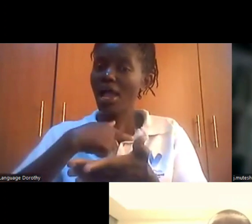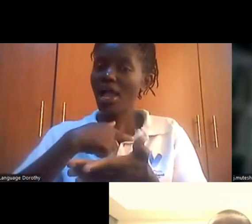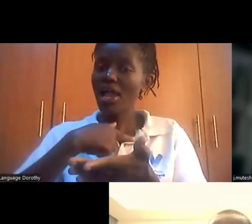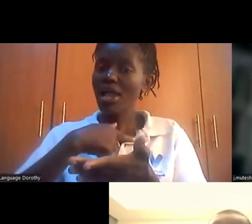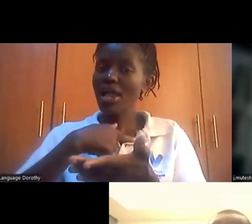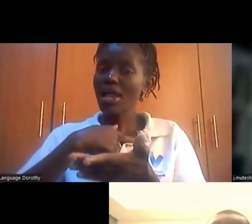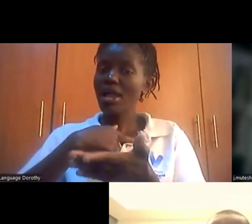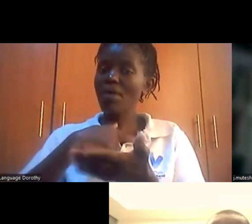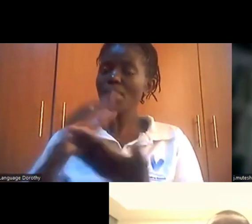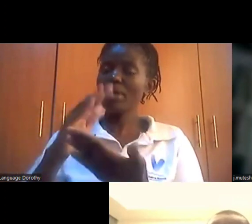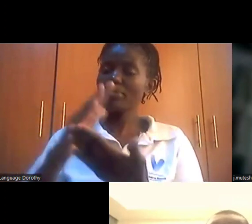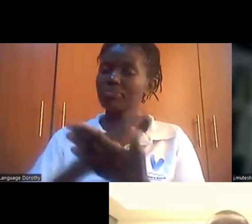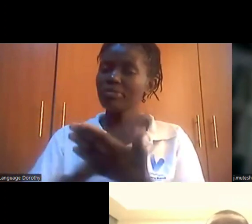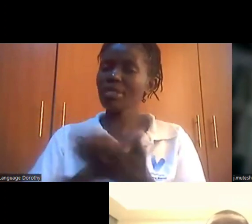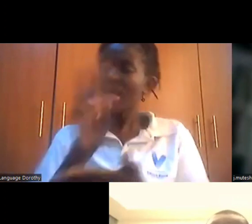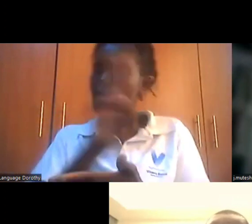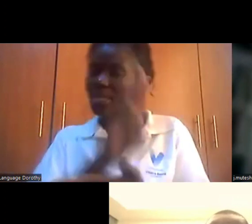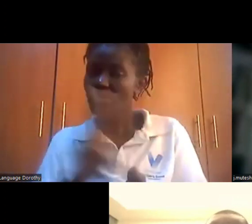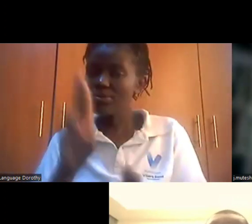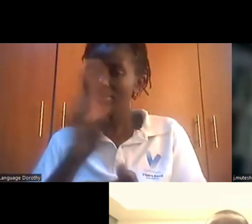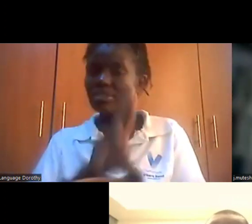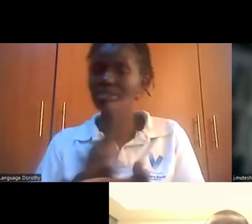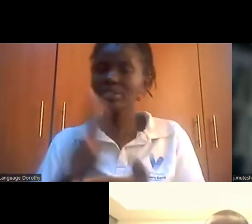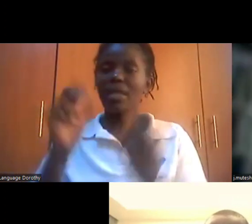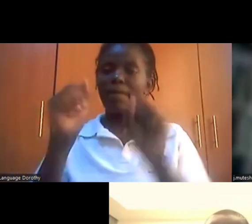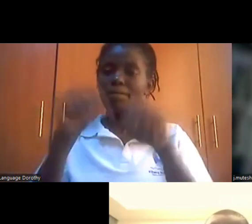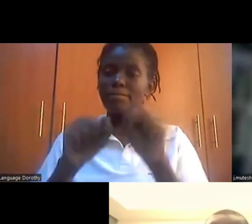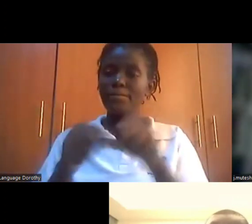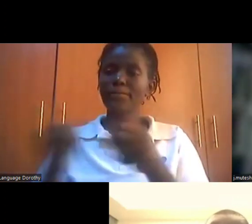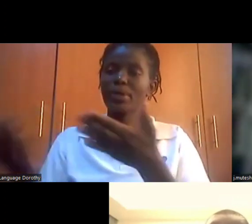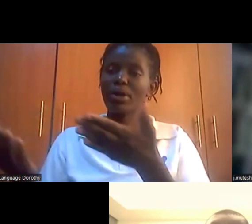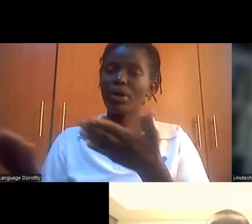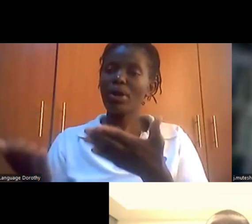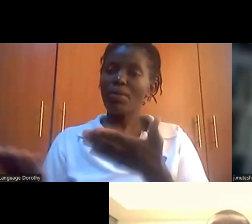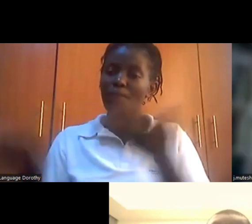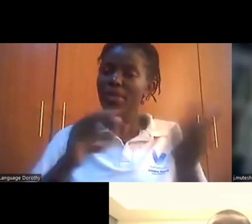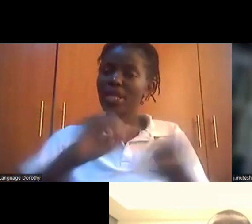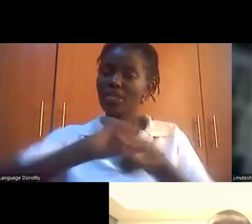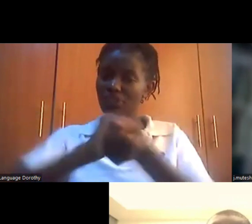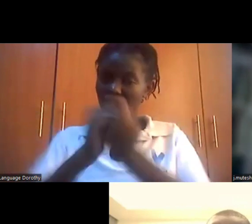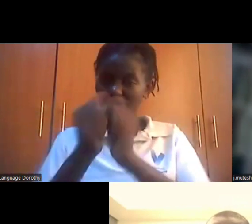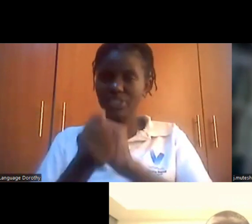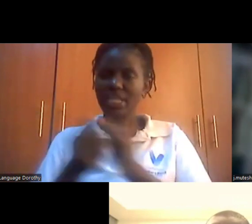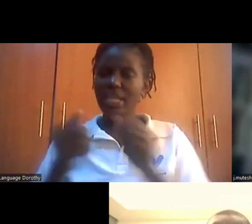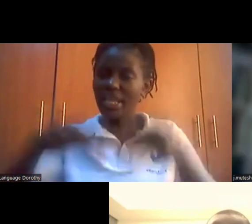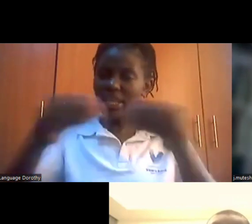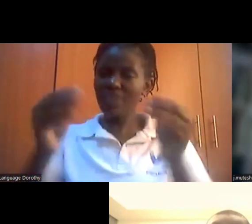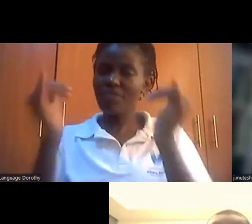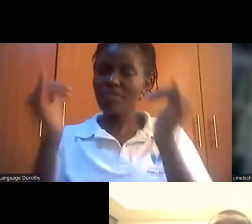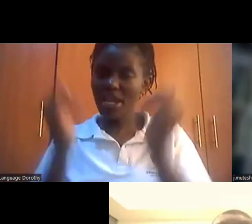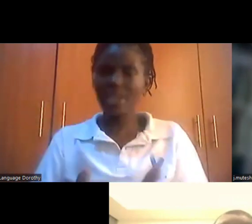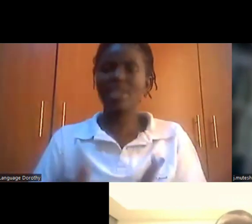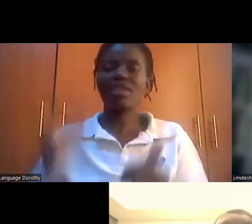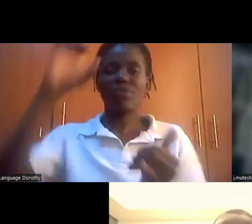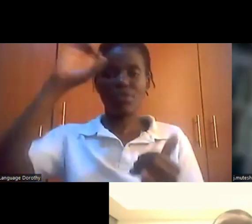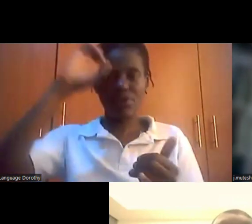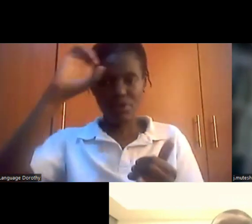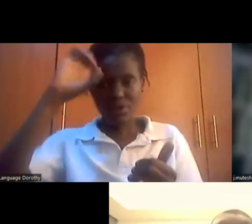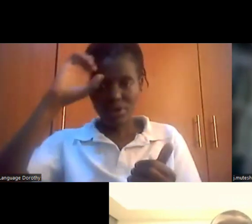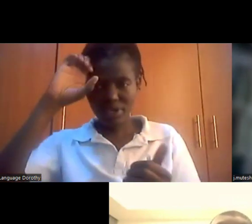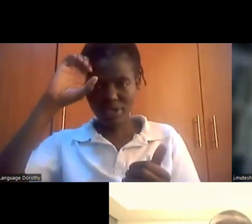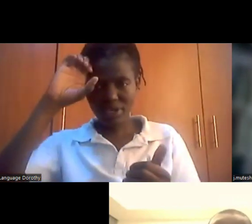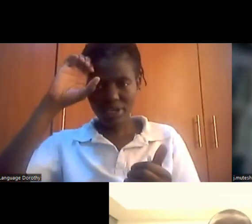implementing, was able to impart very new knowledge. One of them is it showcased the burden of